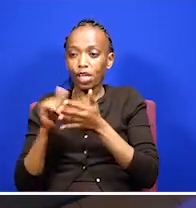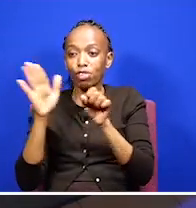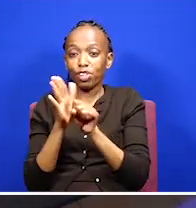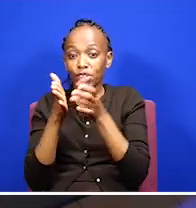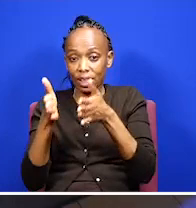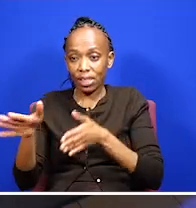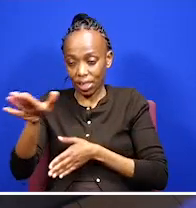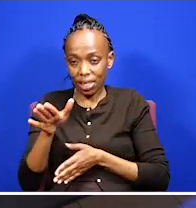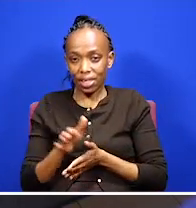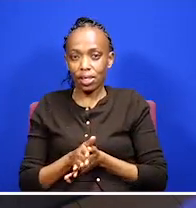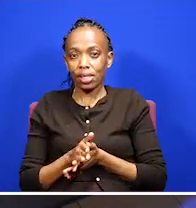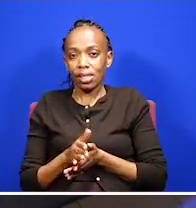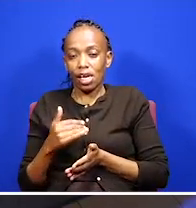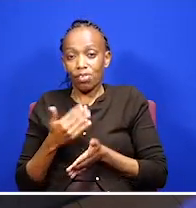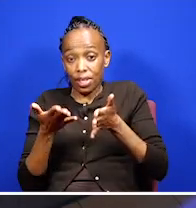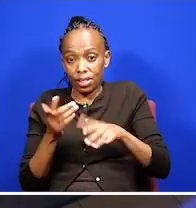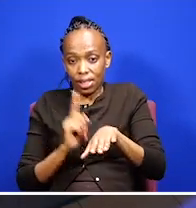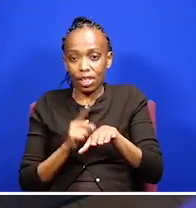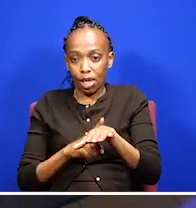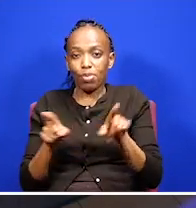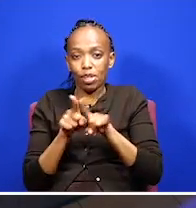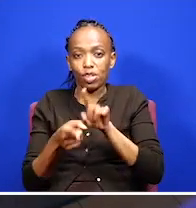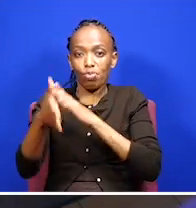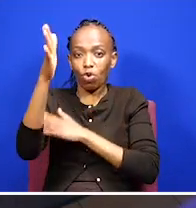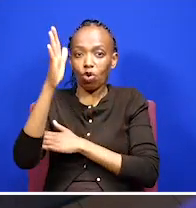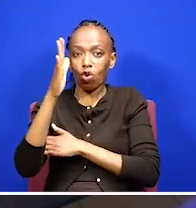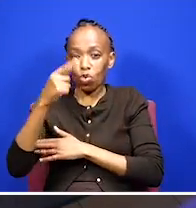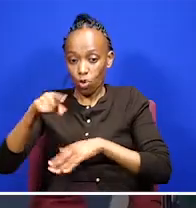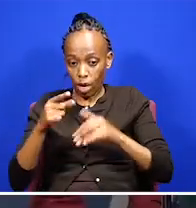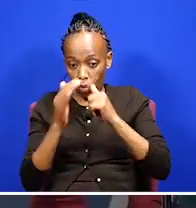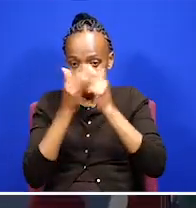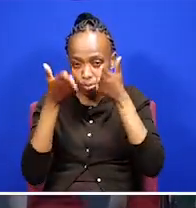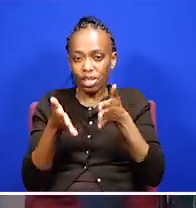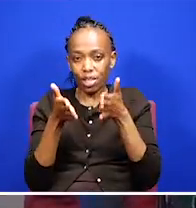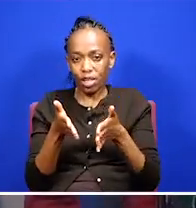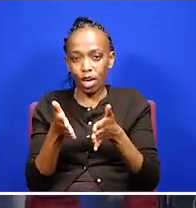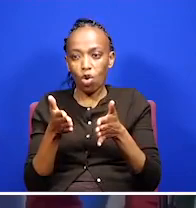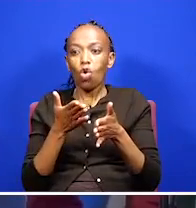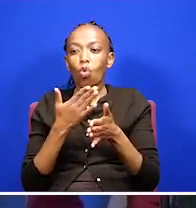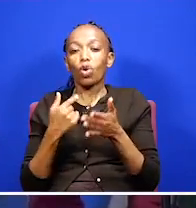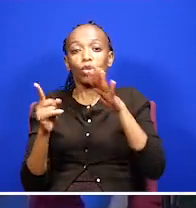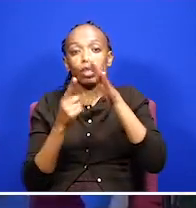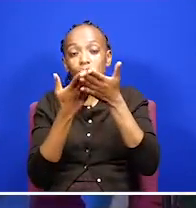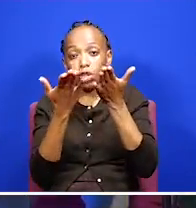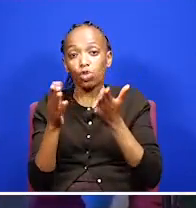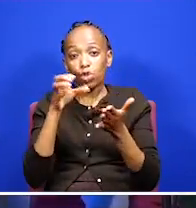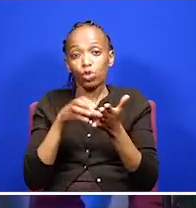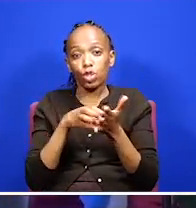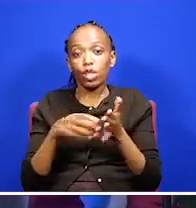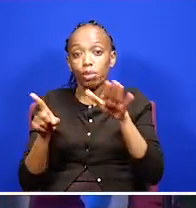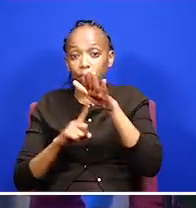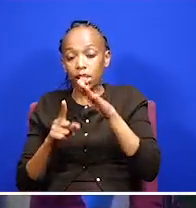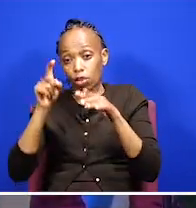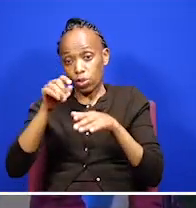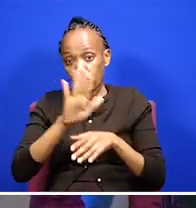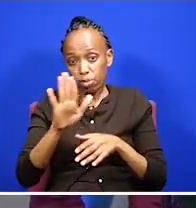fills this space. That at this very moment, the same God whom we are worshiping right now wants to minister to your situation,